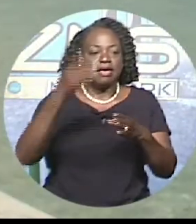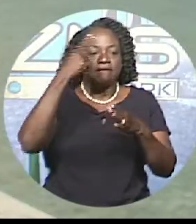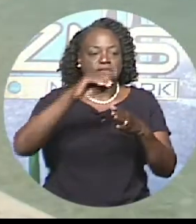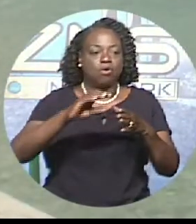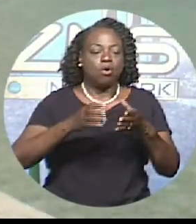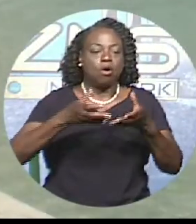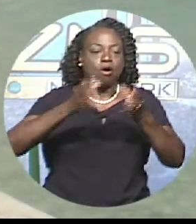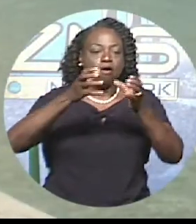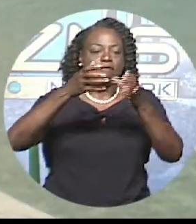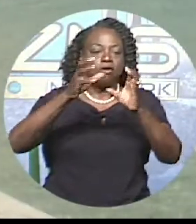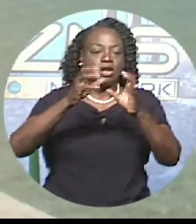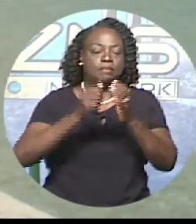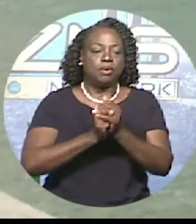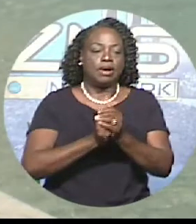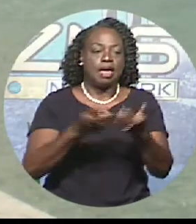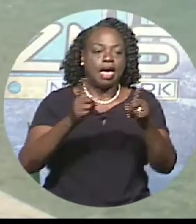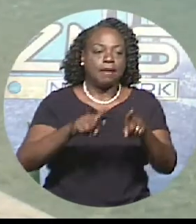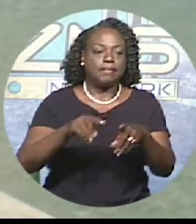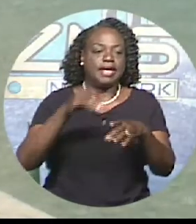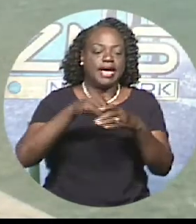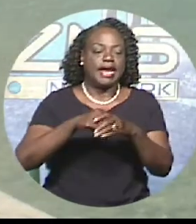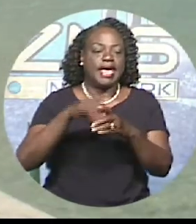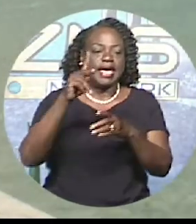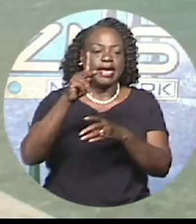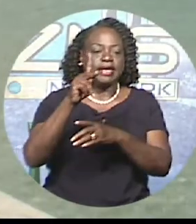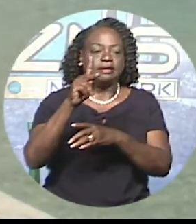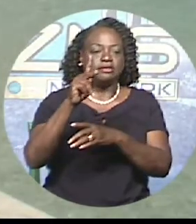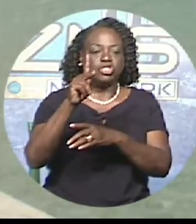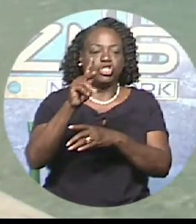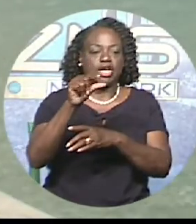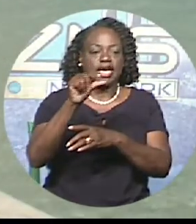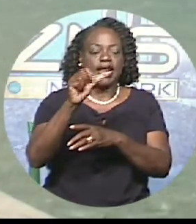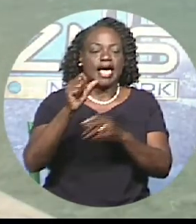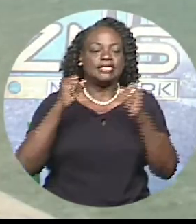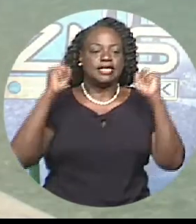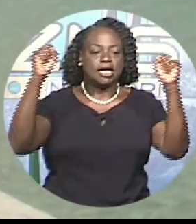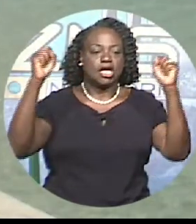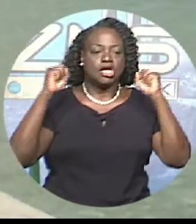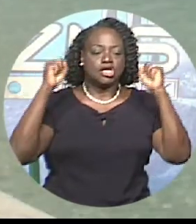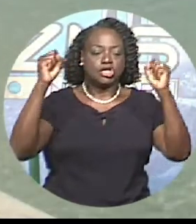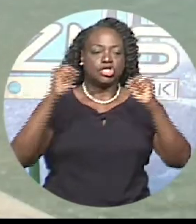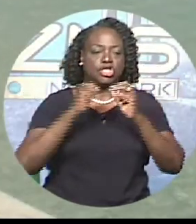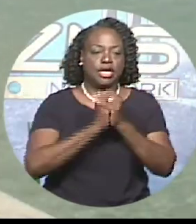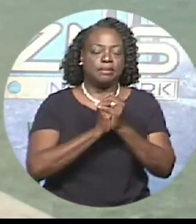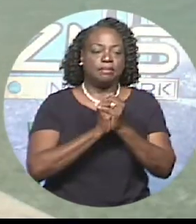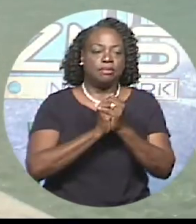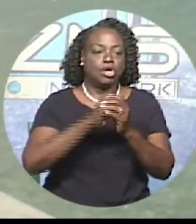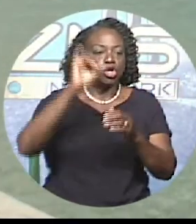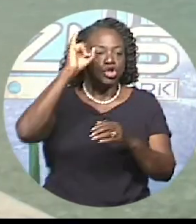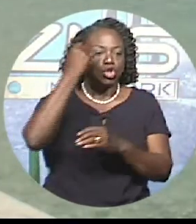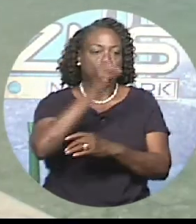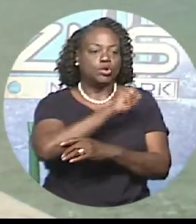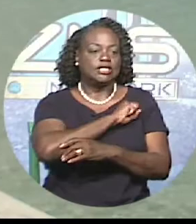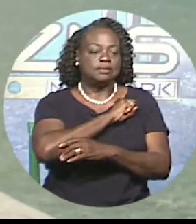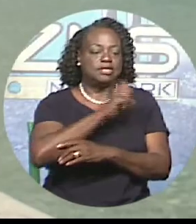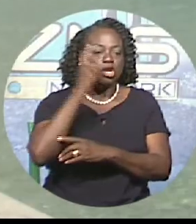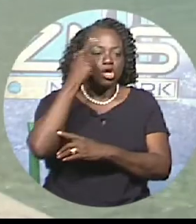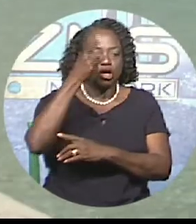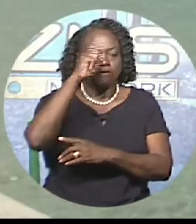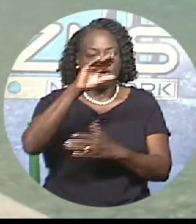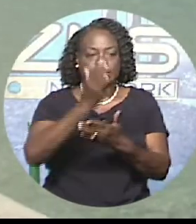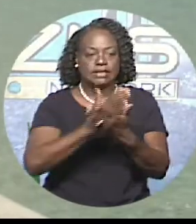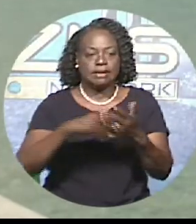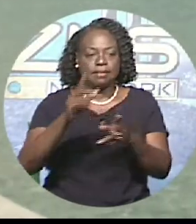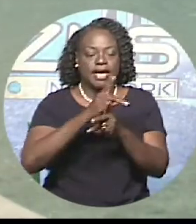going on at the Kendall G.L. Isaacs Gymnasium. President of the Bahamas Volleyball Federation, Jomo Smith, looking for some kind of